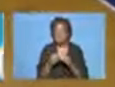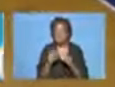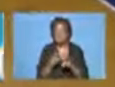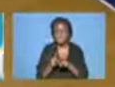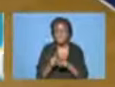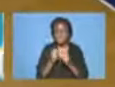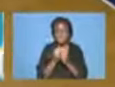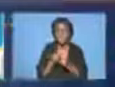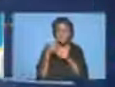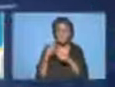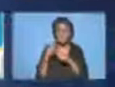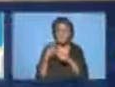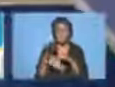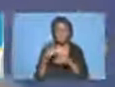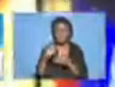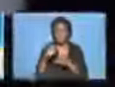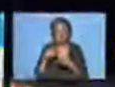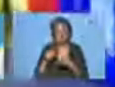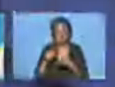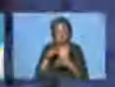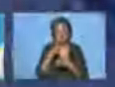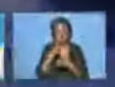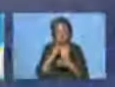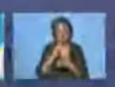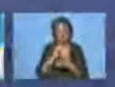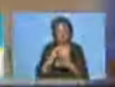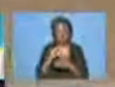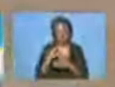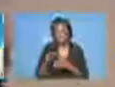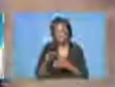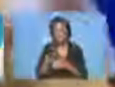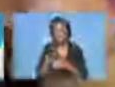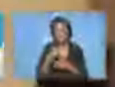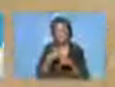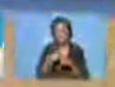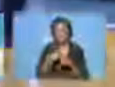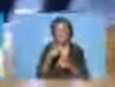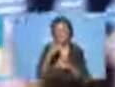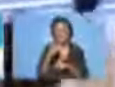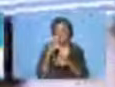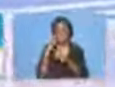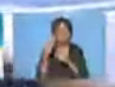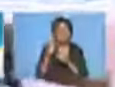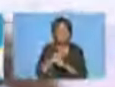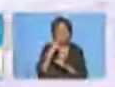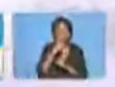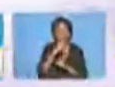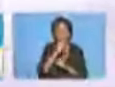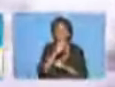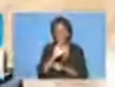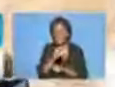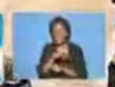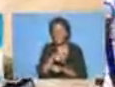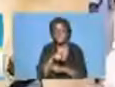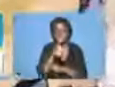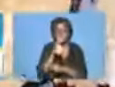Cuba 33-18 in the third quarter and 30-22 in the fourth. Bahamas wins this one, going away